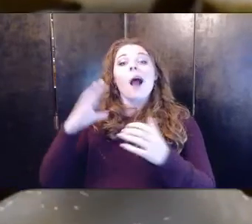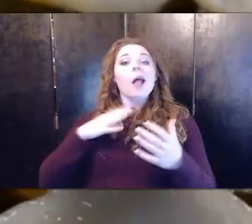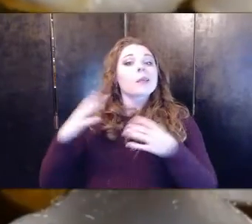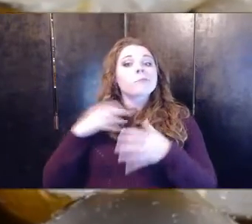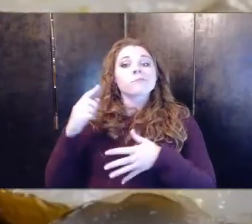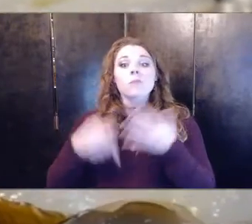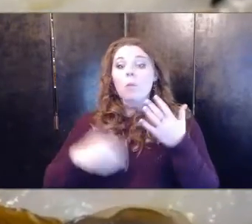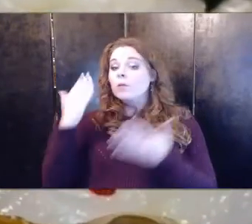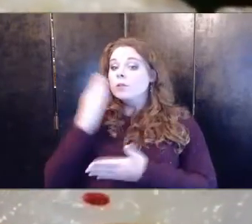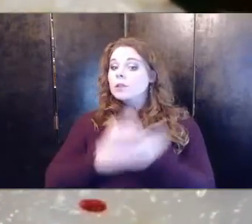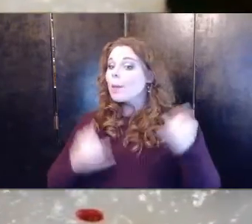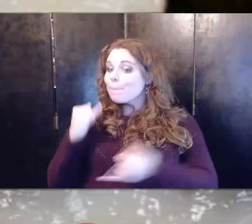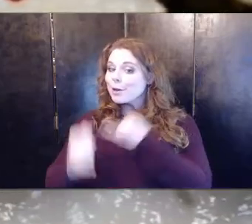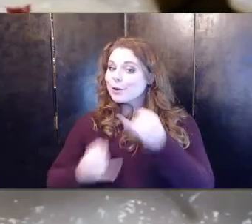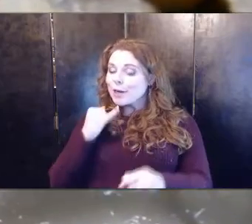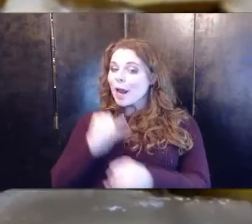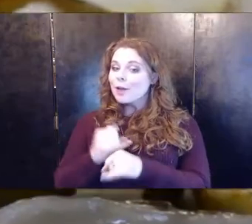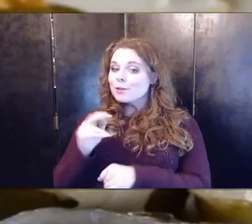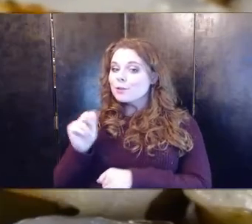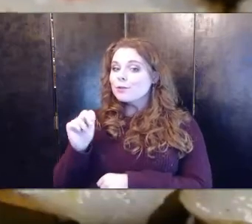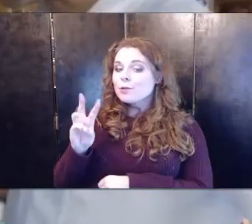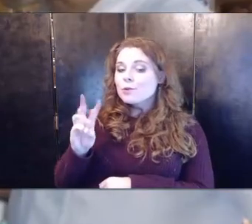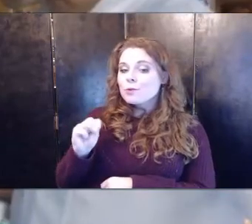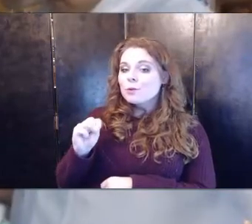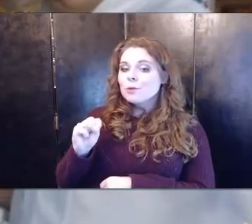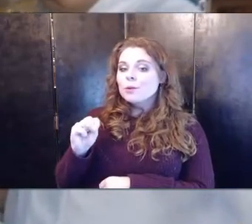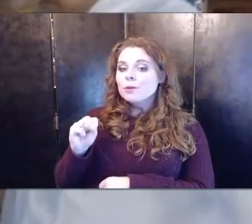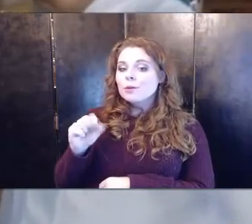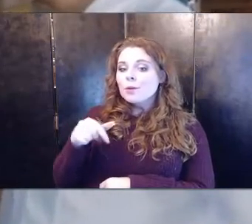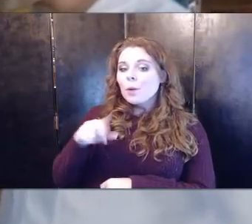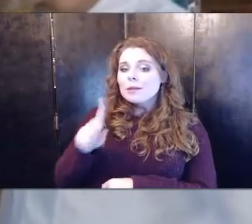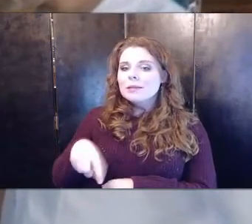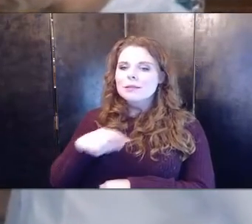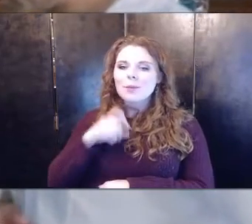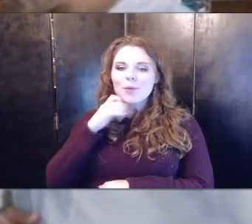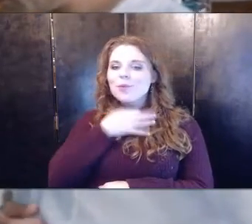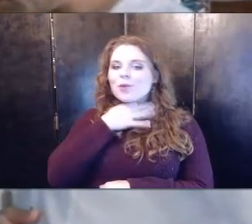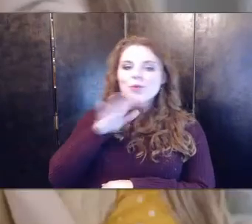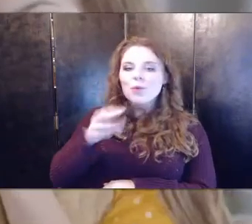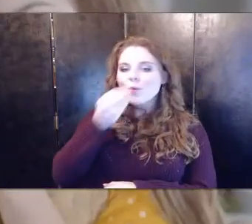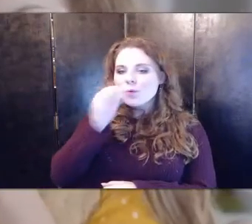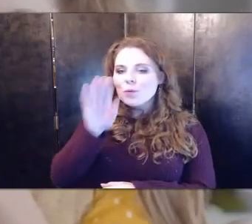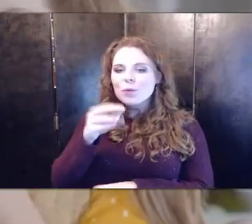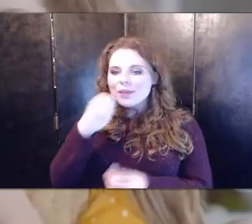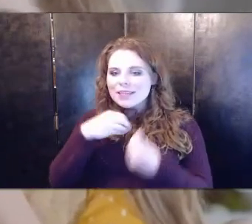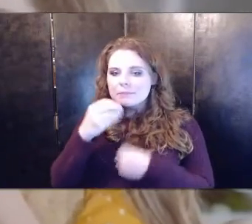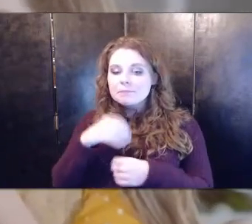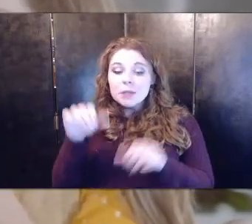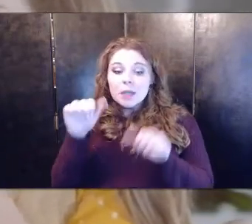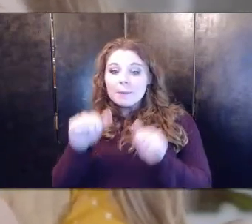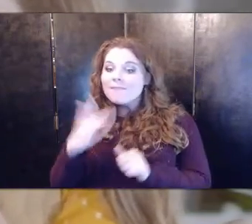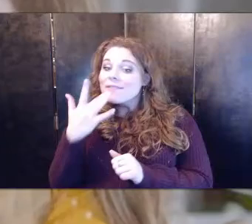some international news quiz watchers, so we'd like to hear about the dishes that you and your families enjoy too. It could be